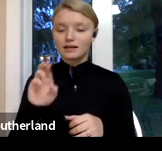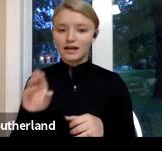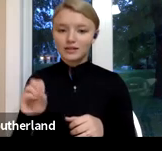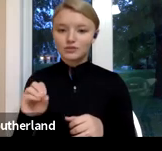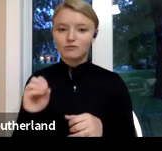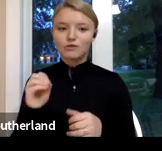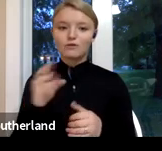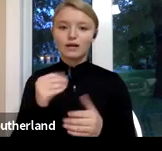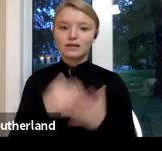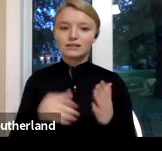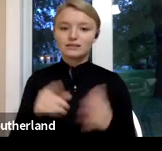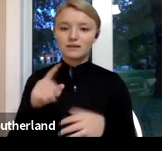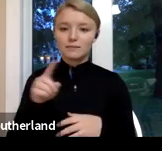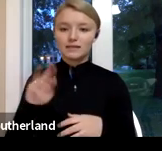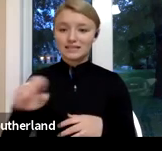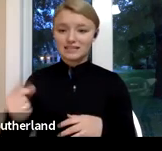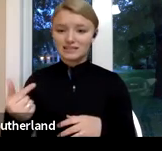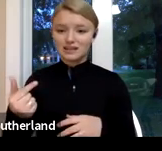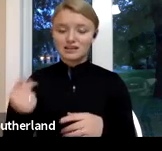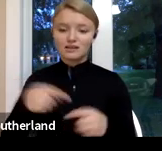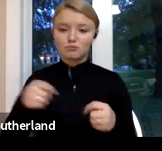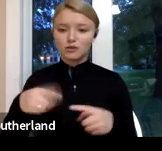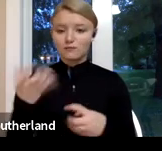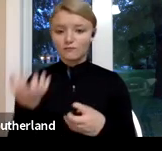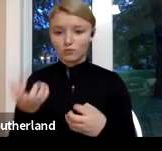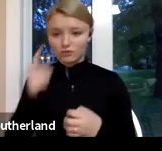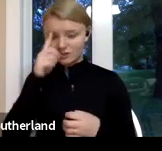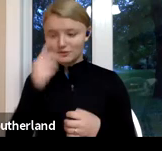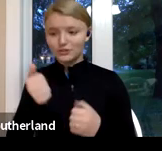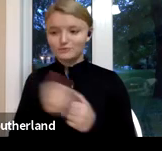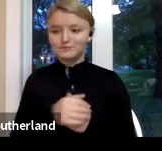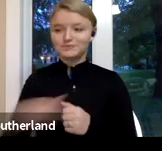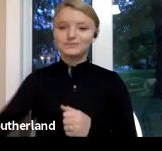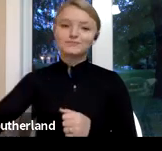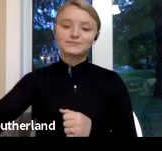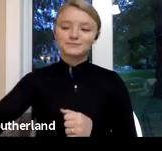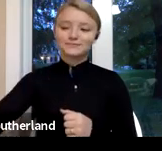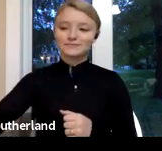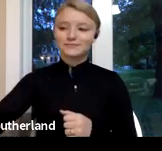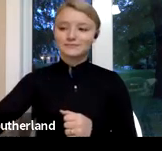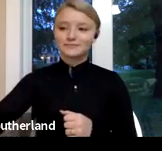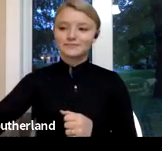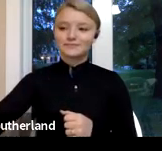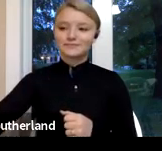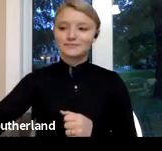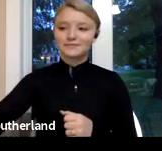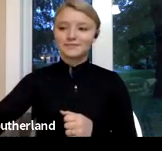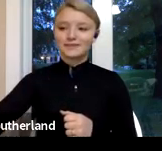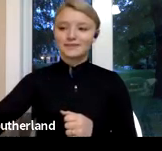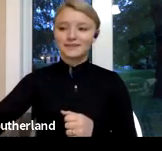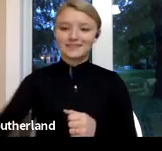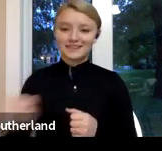to those. So, telling ya, get a little spicy.